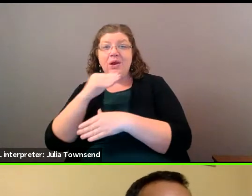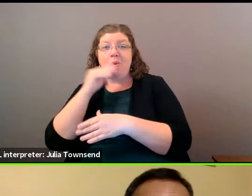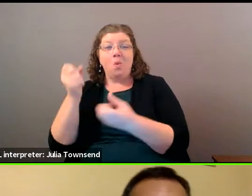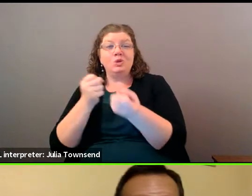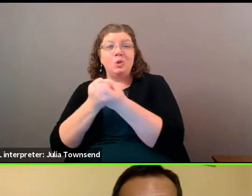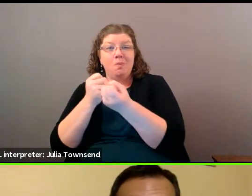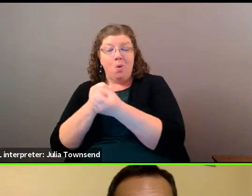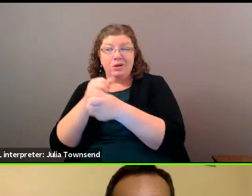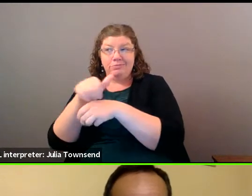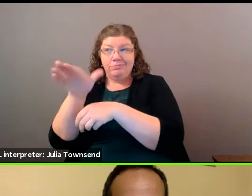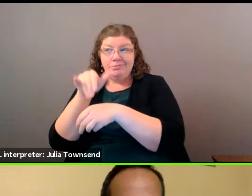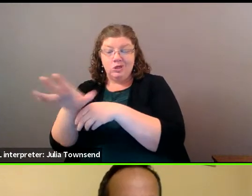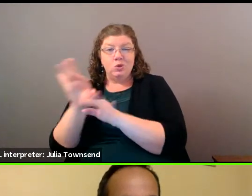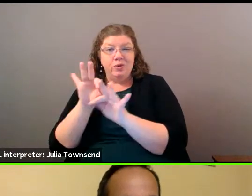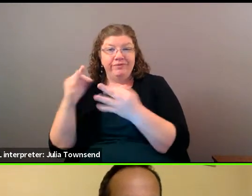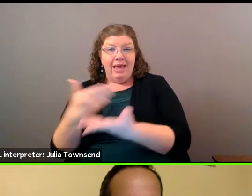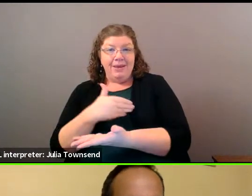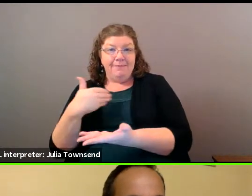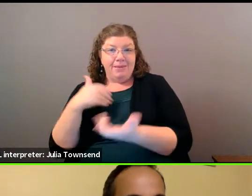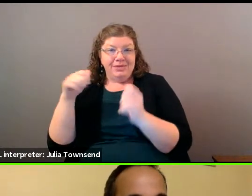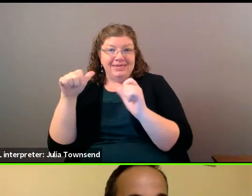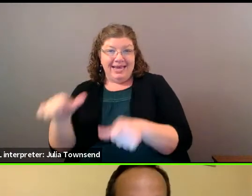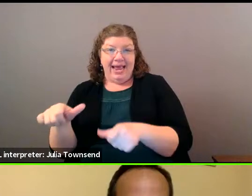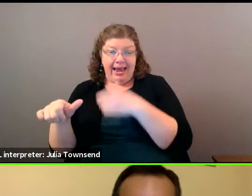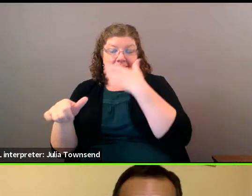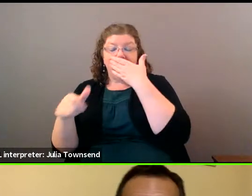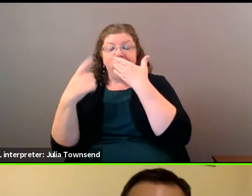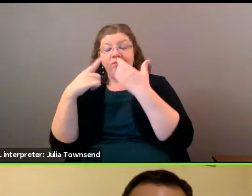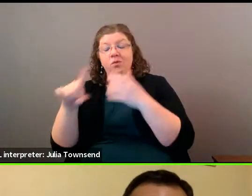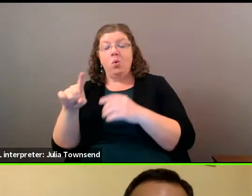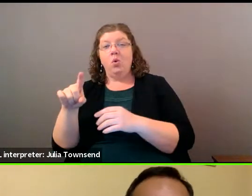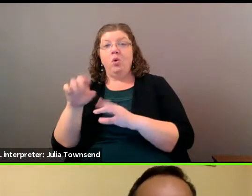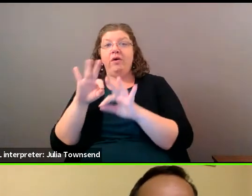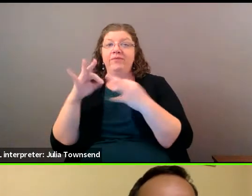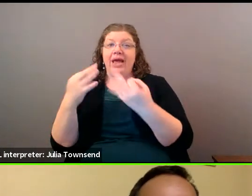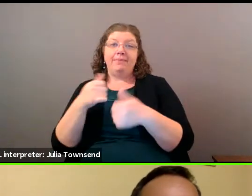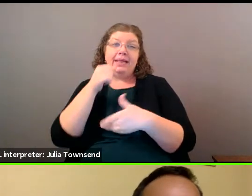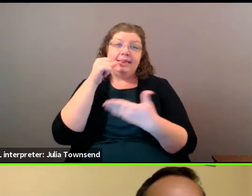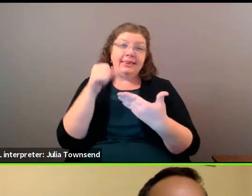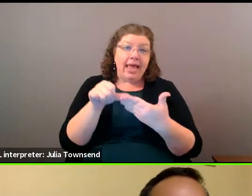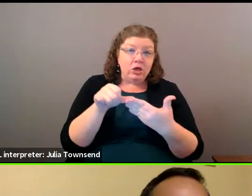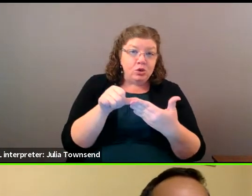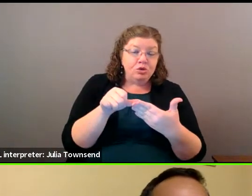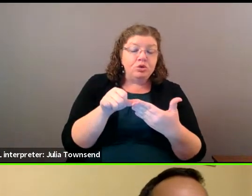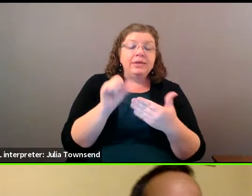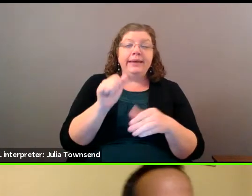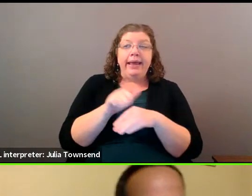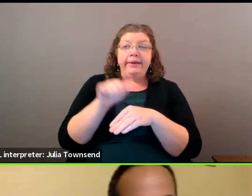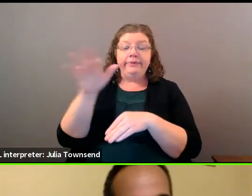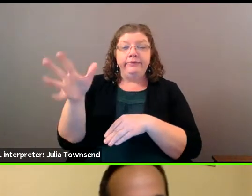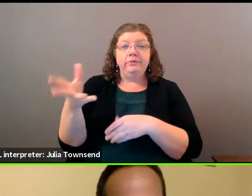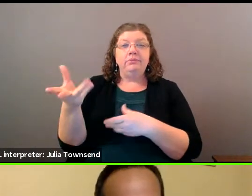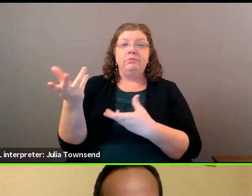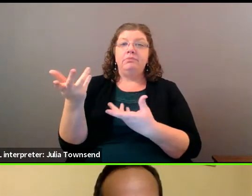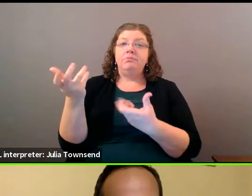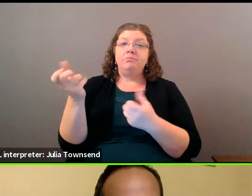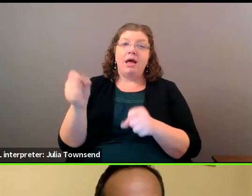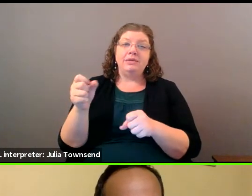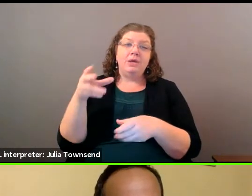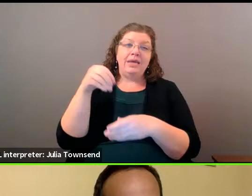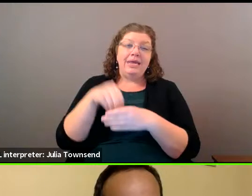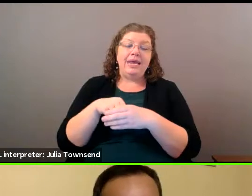for family members in terms of family letters that can go in possibly a parent